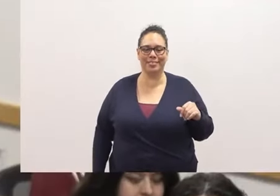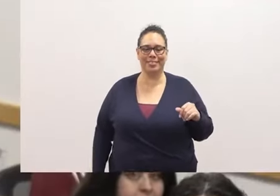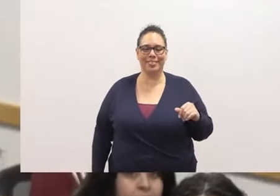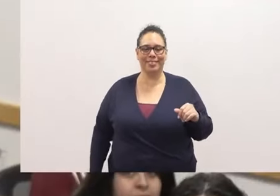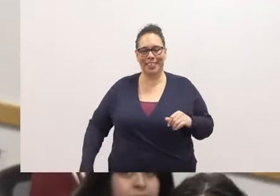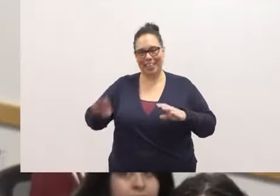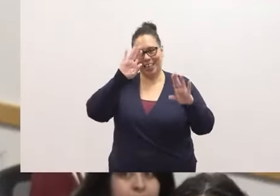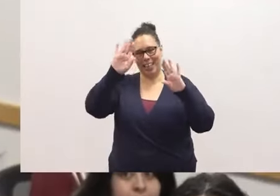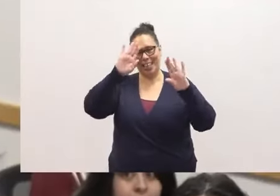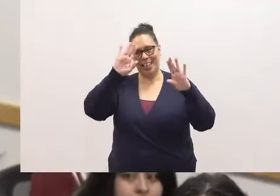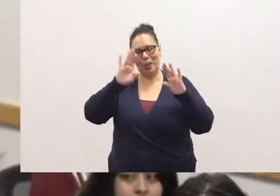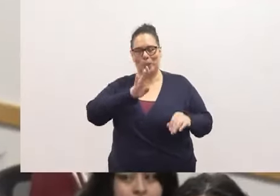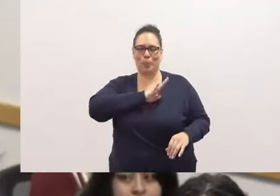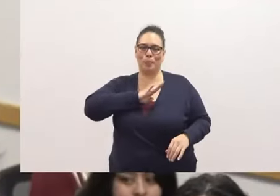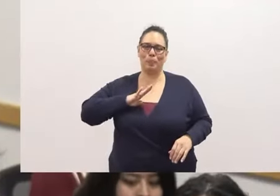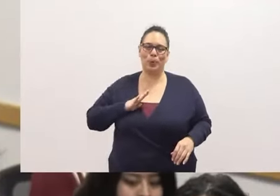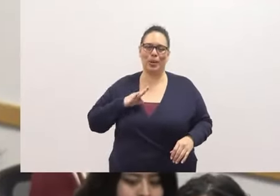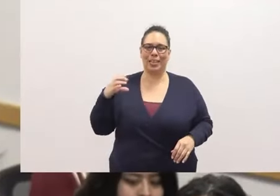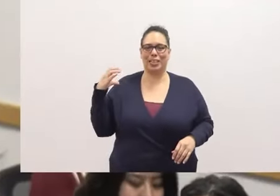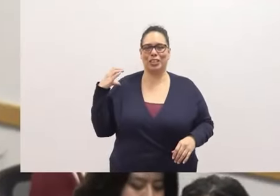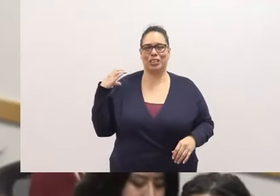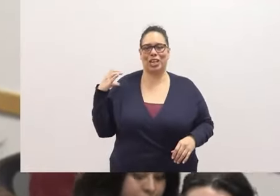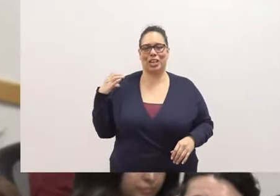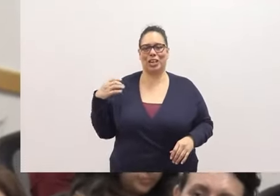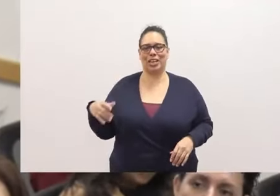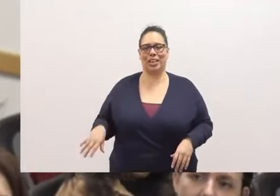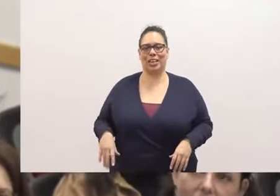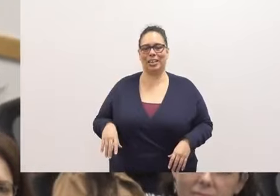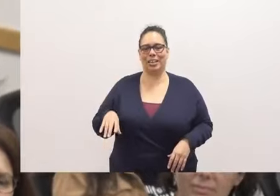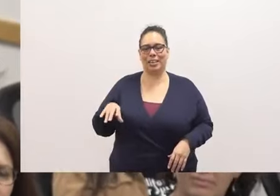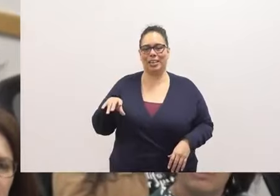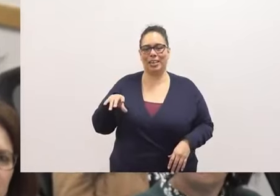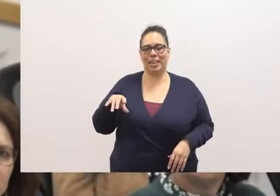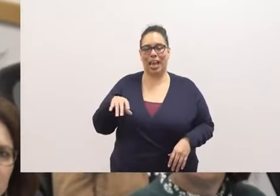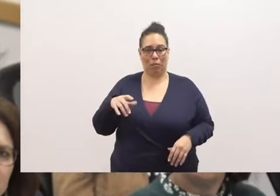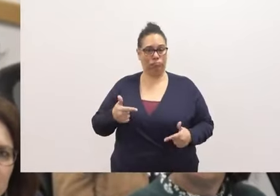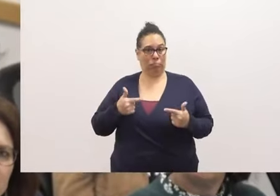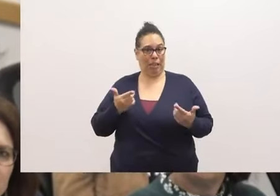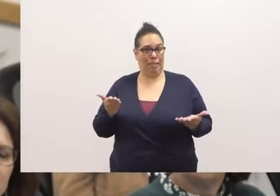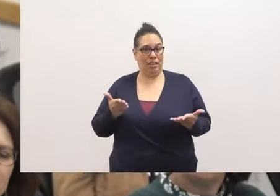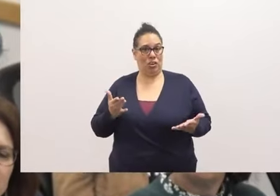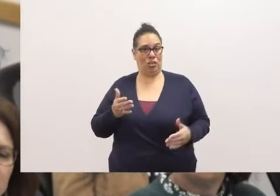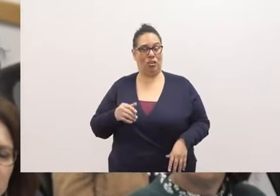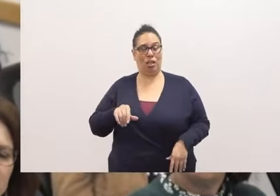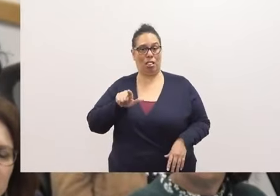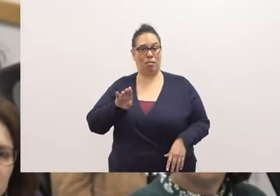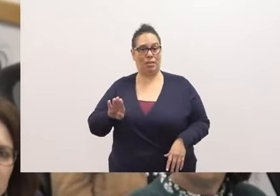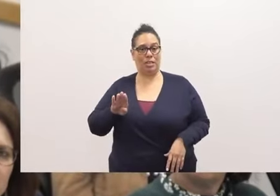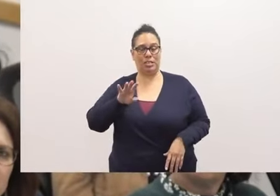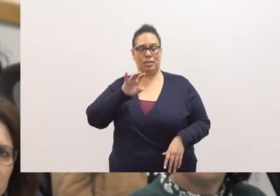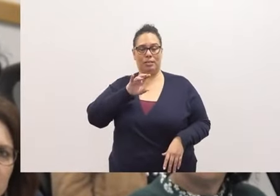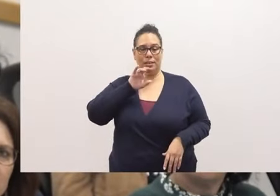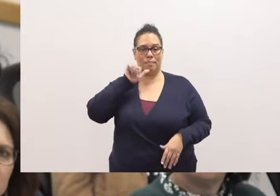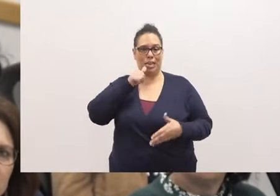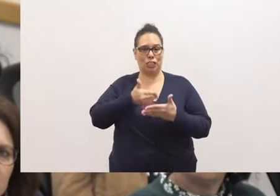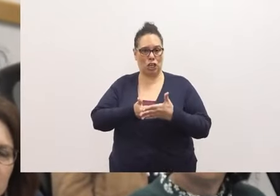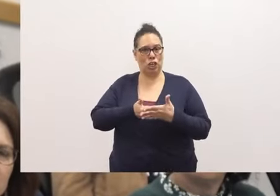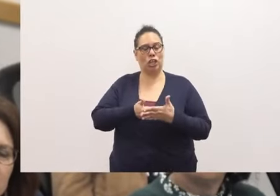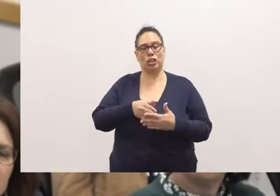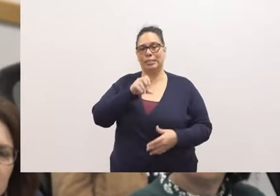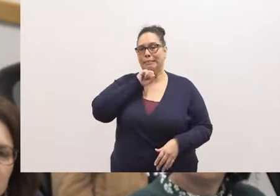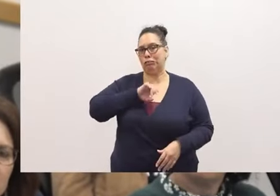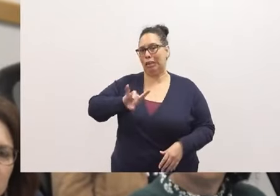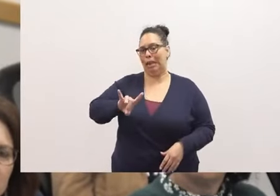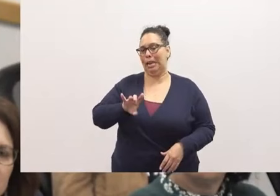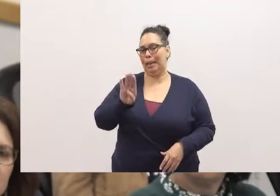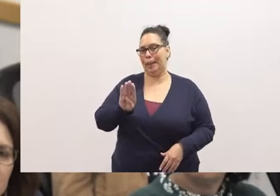Hello, good evening, board and chair. My name is Sergio Donis. I am a resident here in Long Beach. My daughter is an 8-year-old student at Bixby Elementary School.